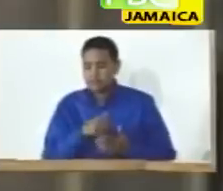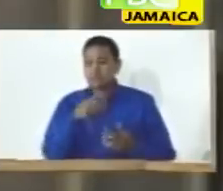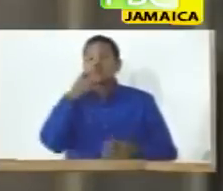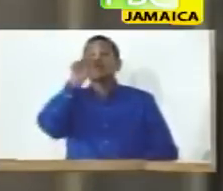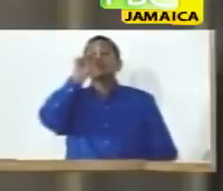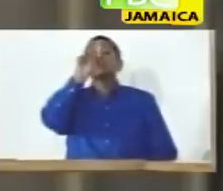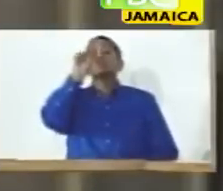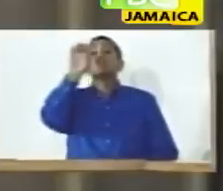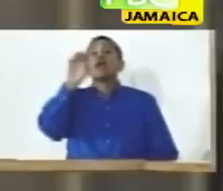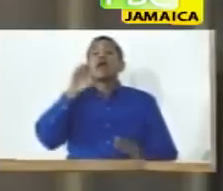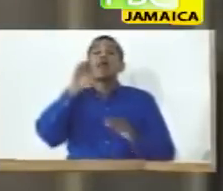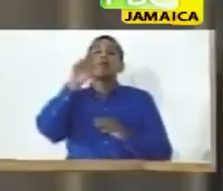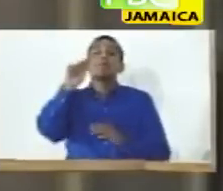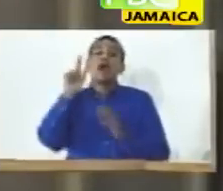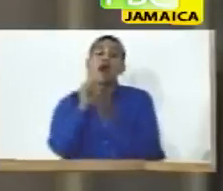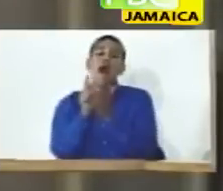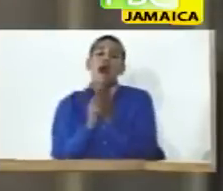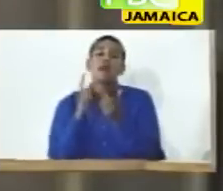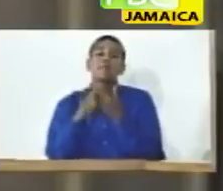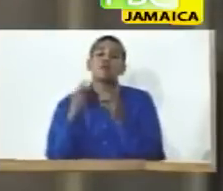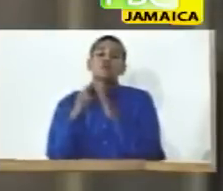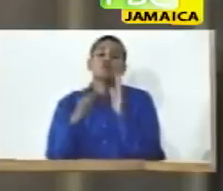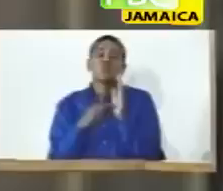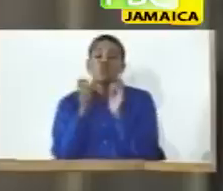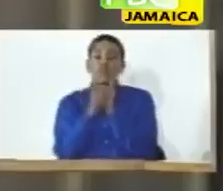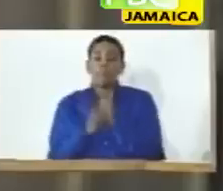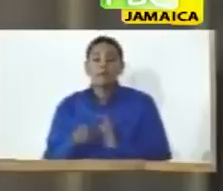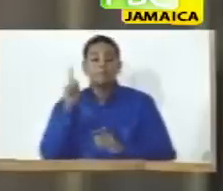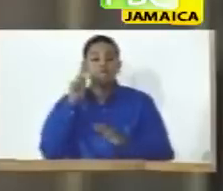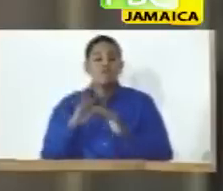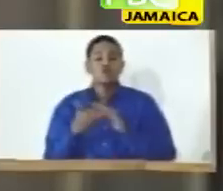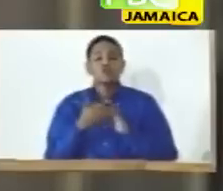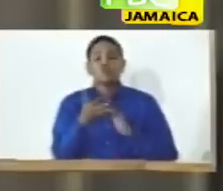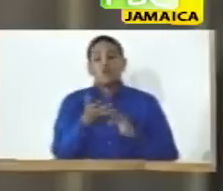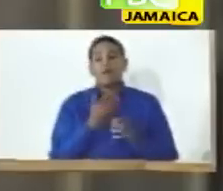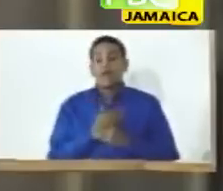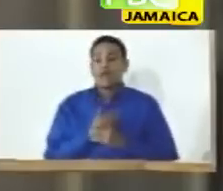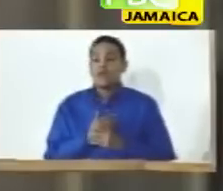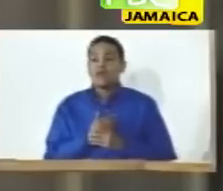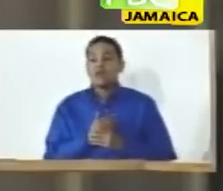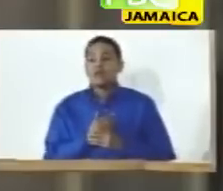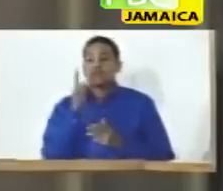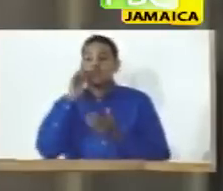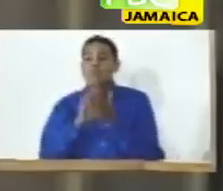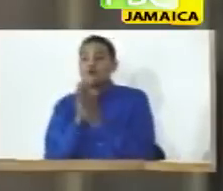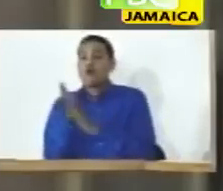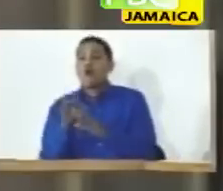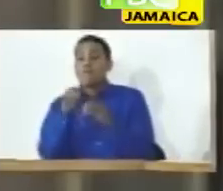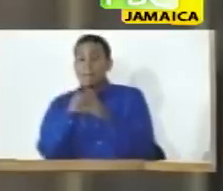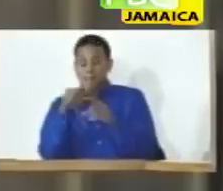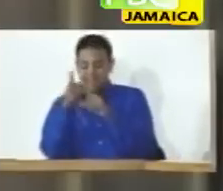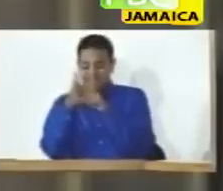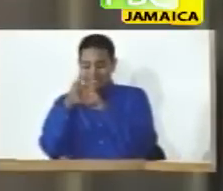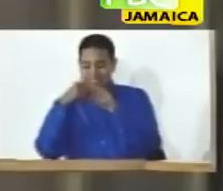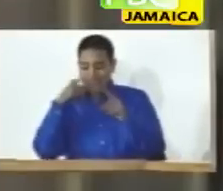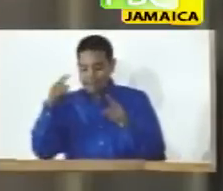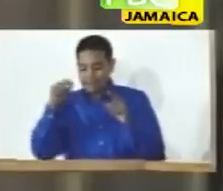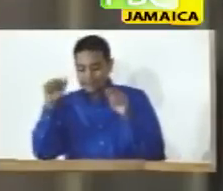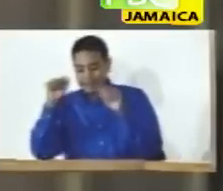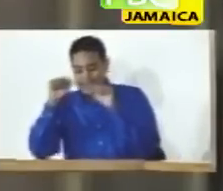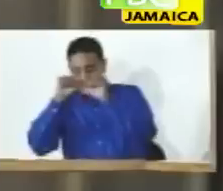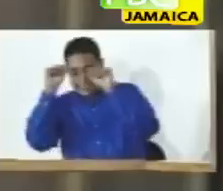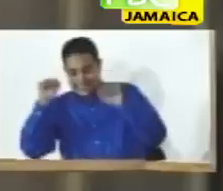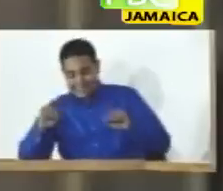Trademarks Act and Rules Amendment for Jamaica to become a part of the Madrid system and benefit from